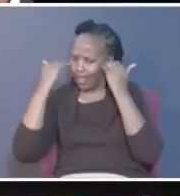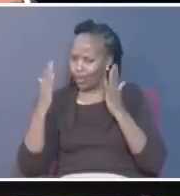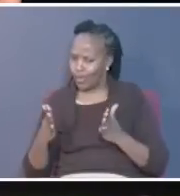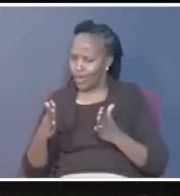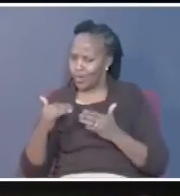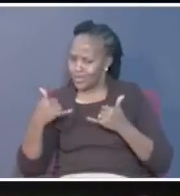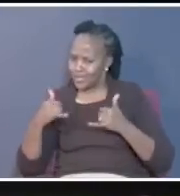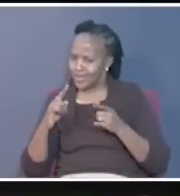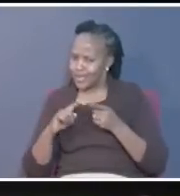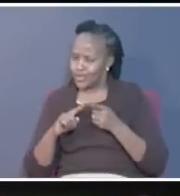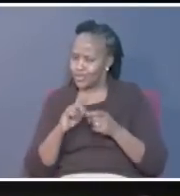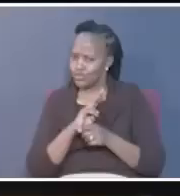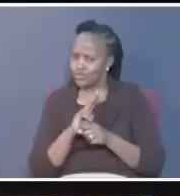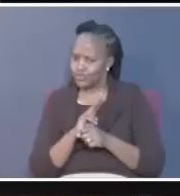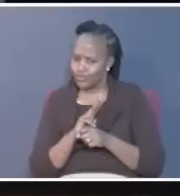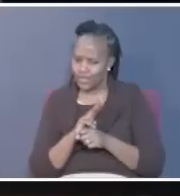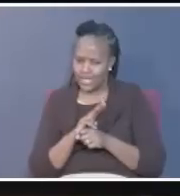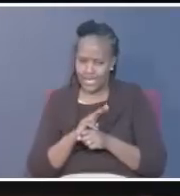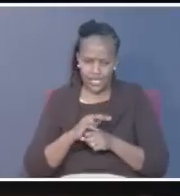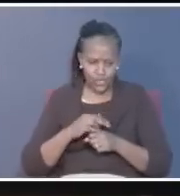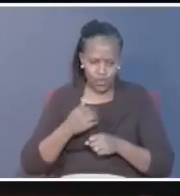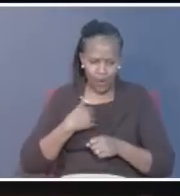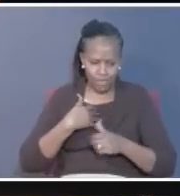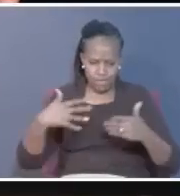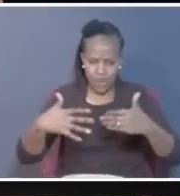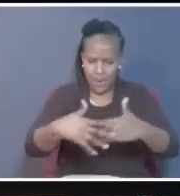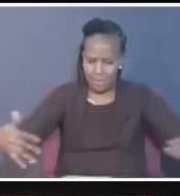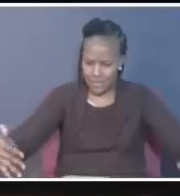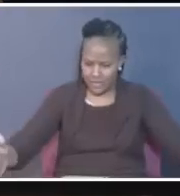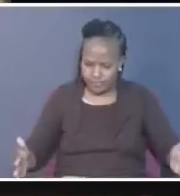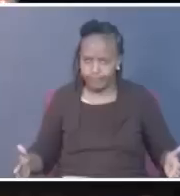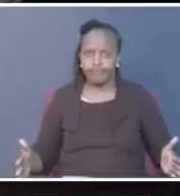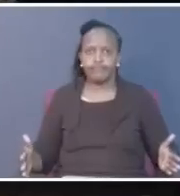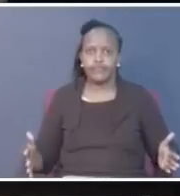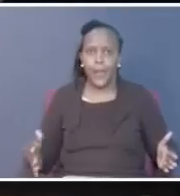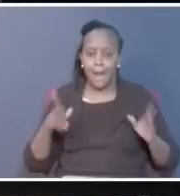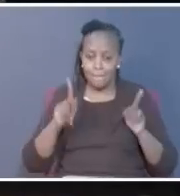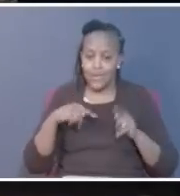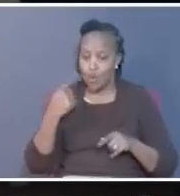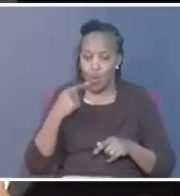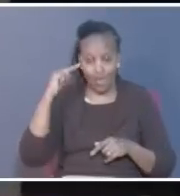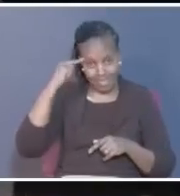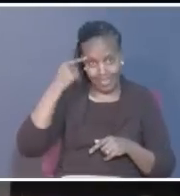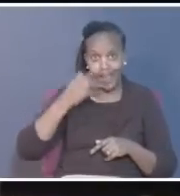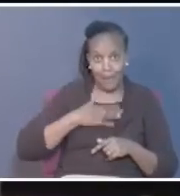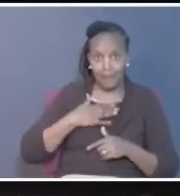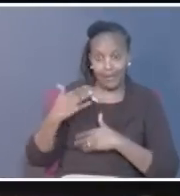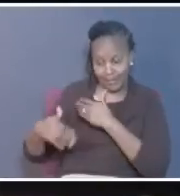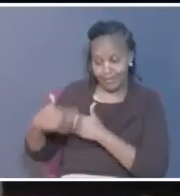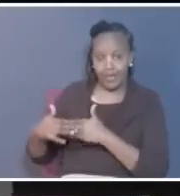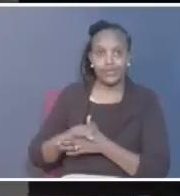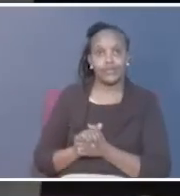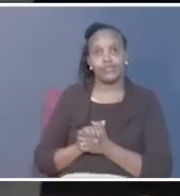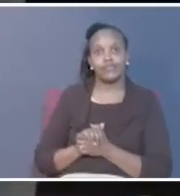draw a perimeter around the people that he may consider to help or to love.